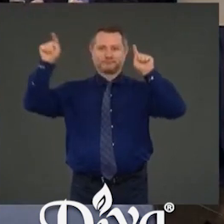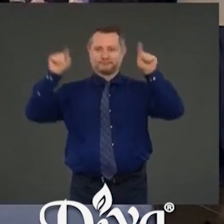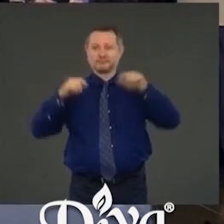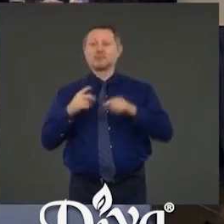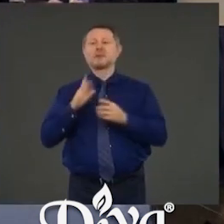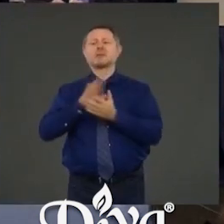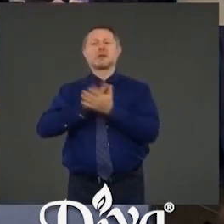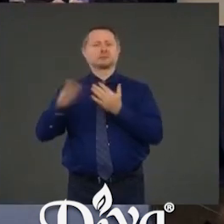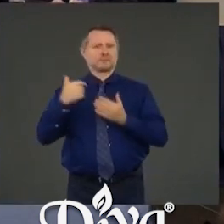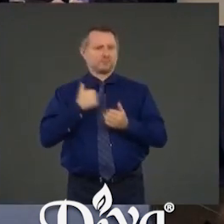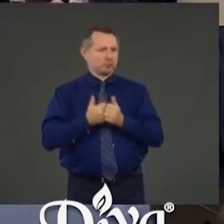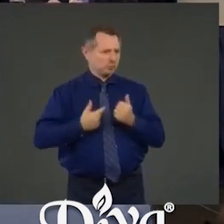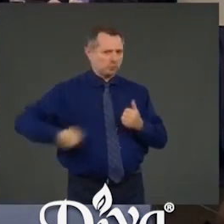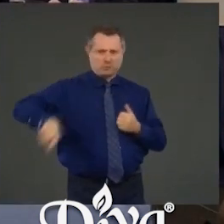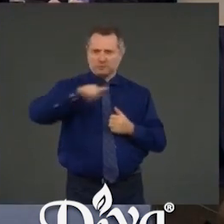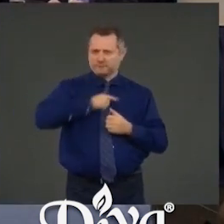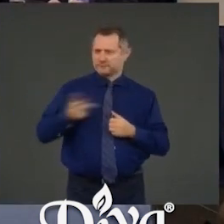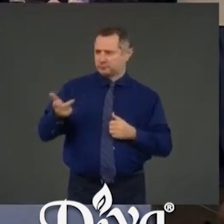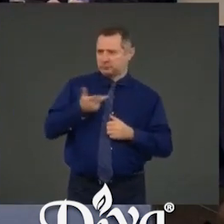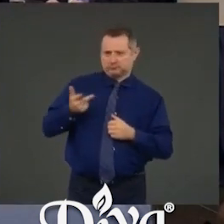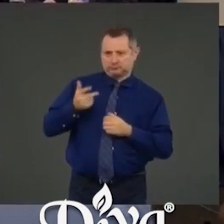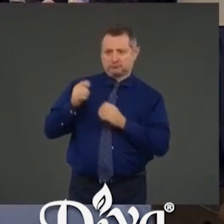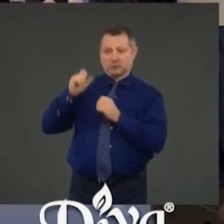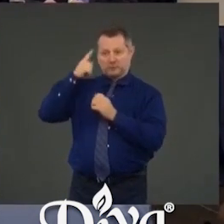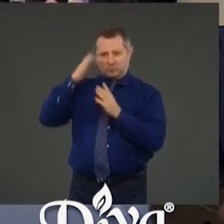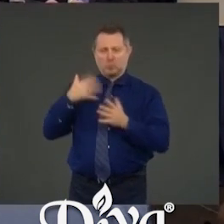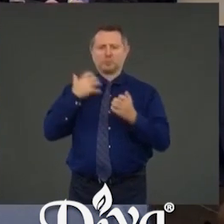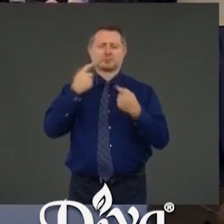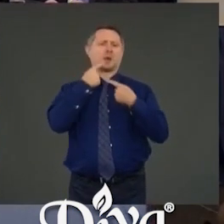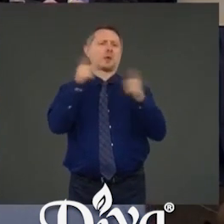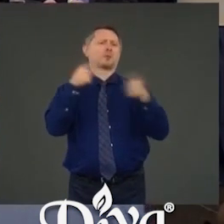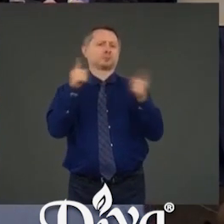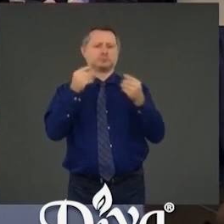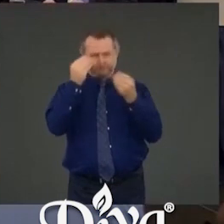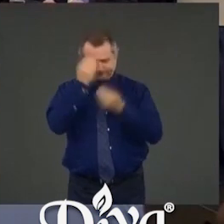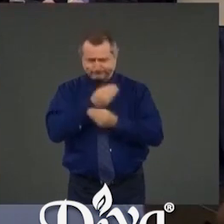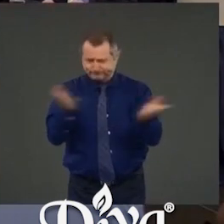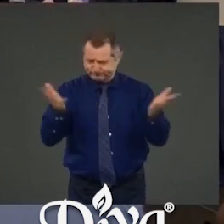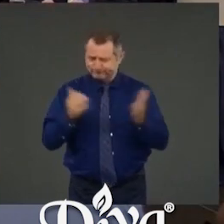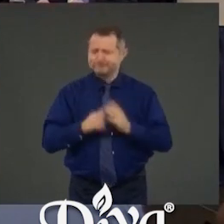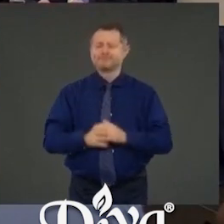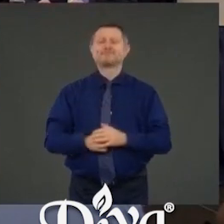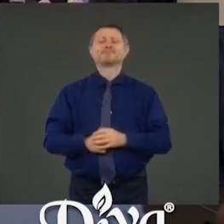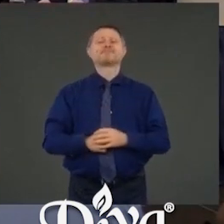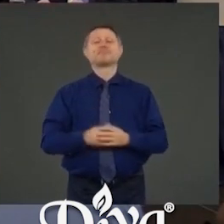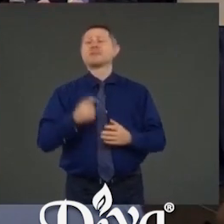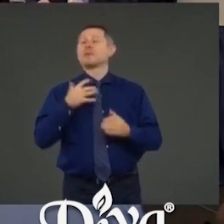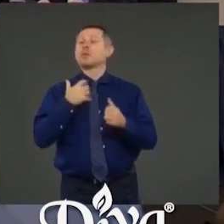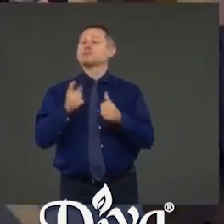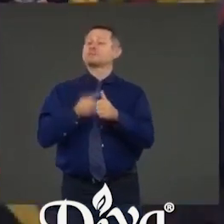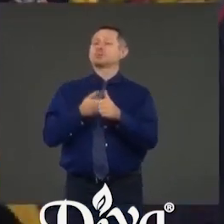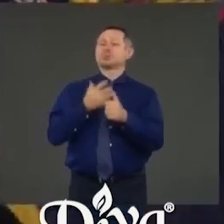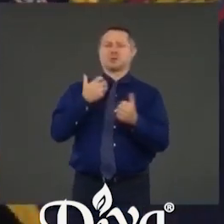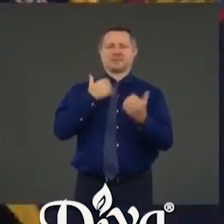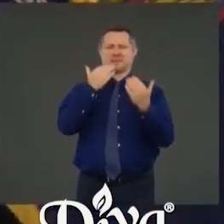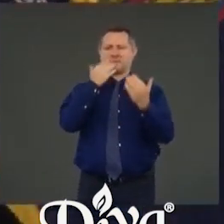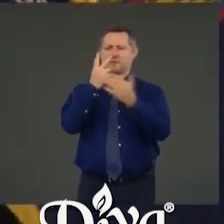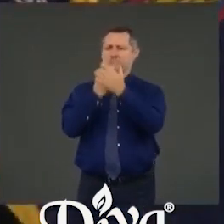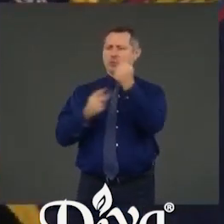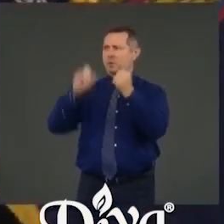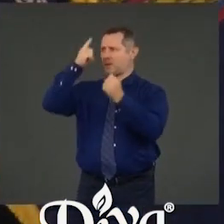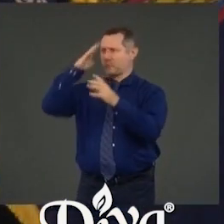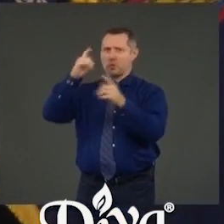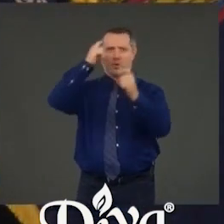them again, and we have a joint announcement that we're going to make. First, I want to personally thank the governors